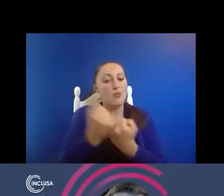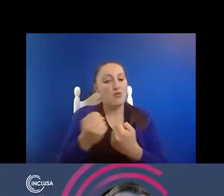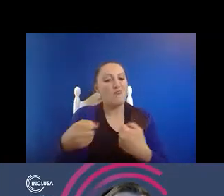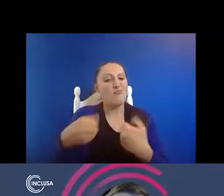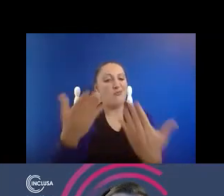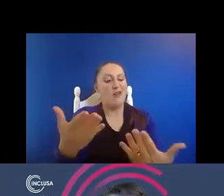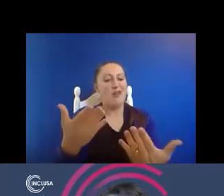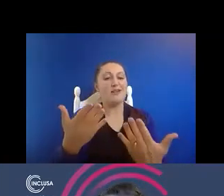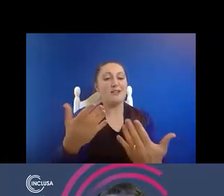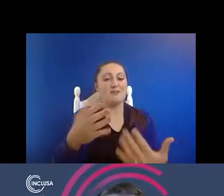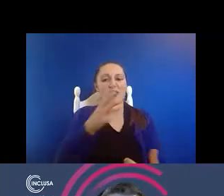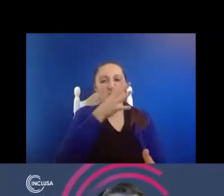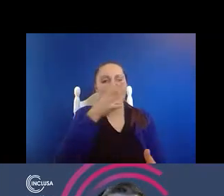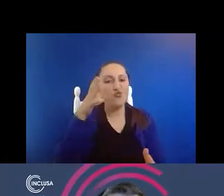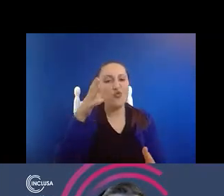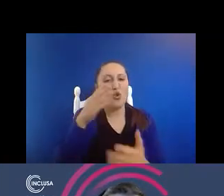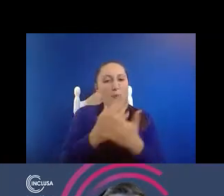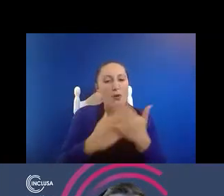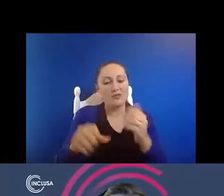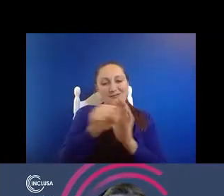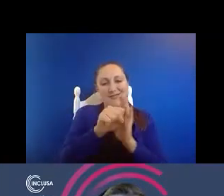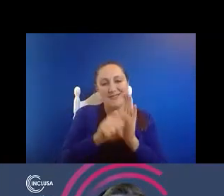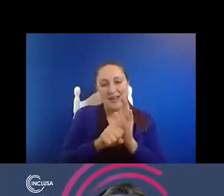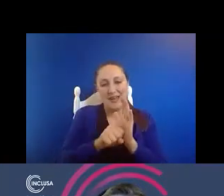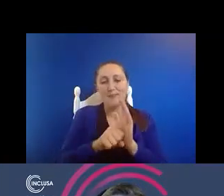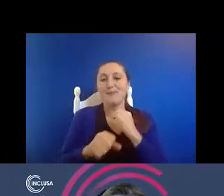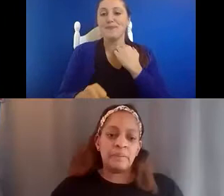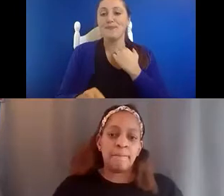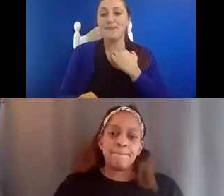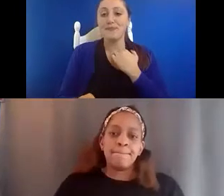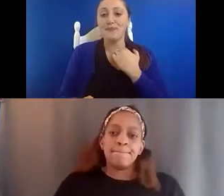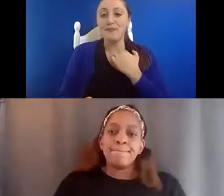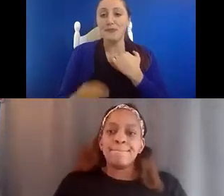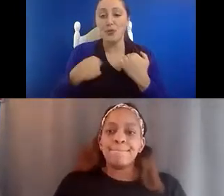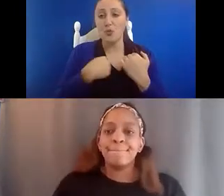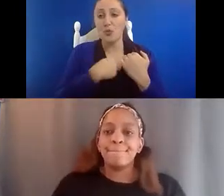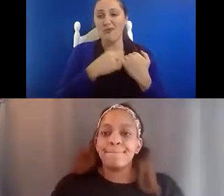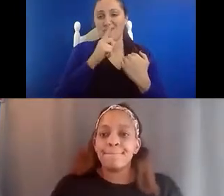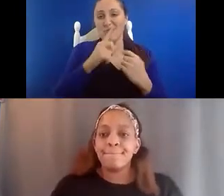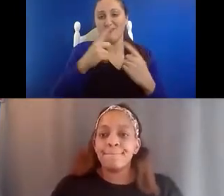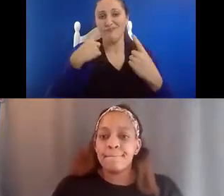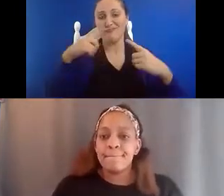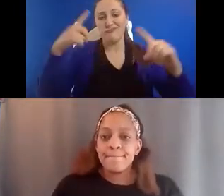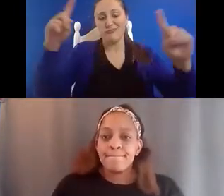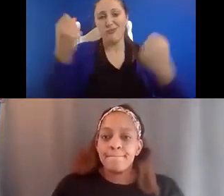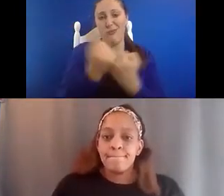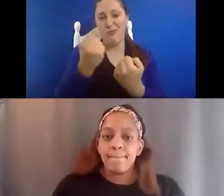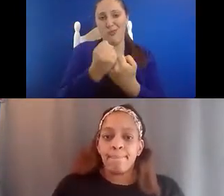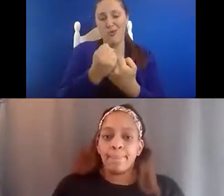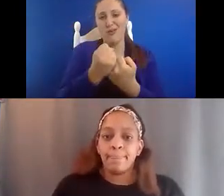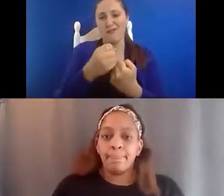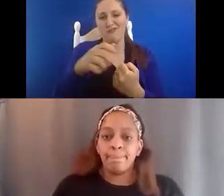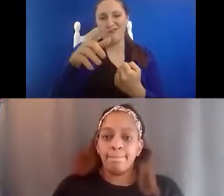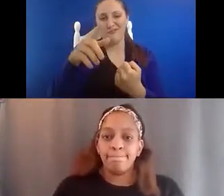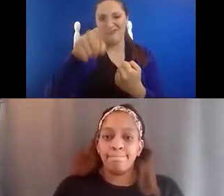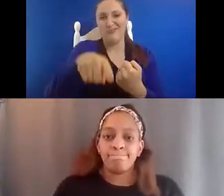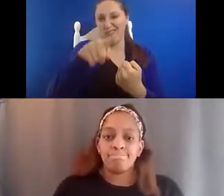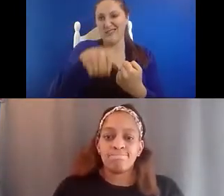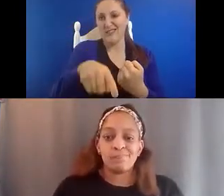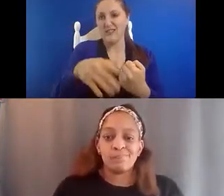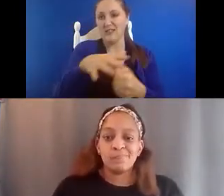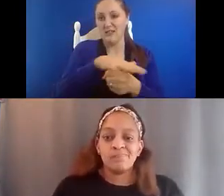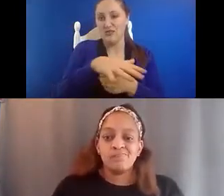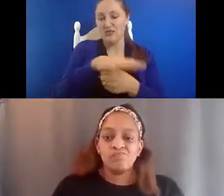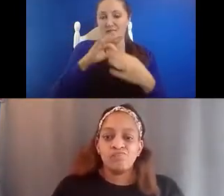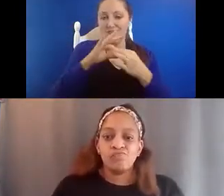rural parts of the state, and feel like we've been able to really be successful in supporting those areas, and really being connected to communities